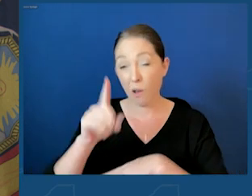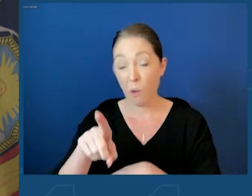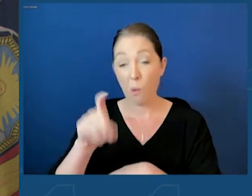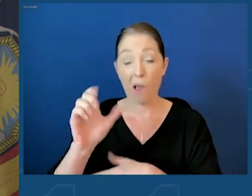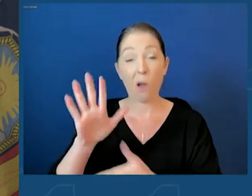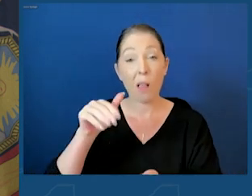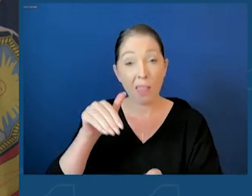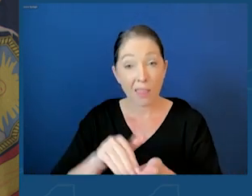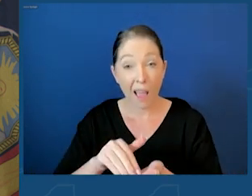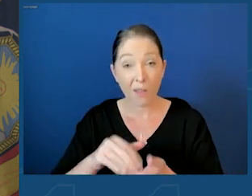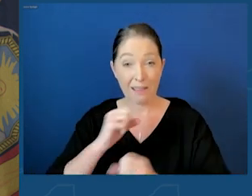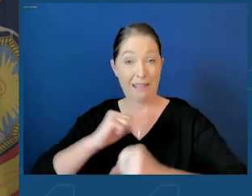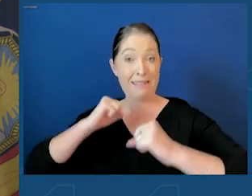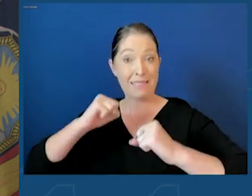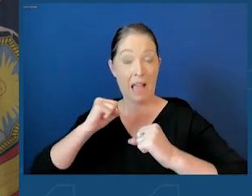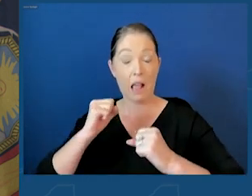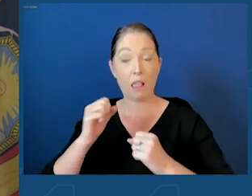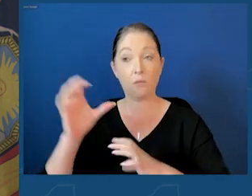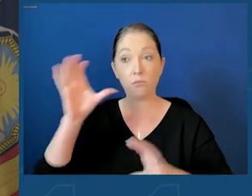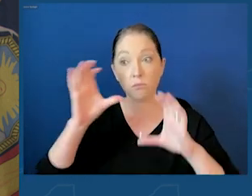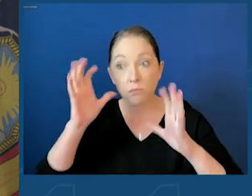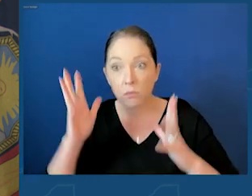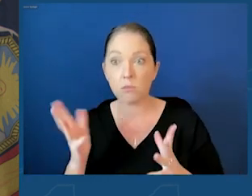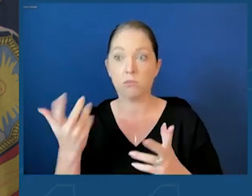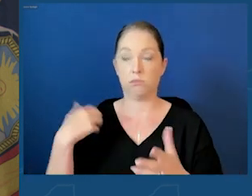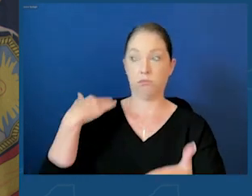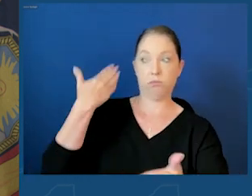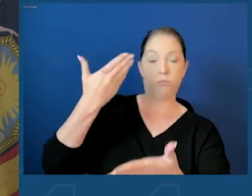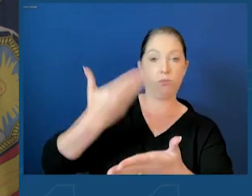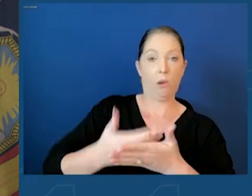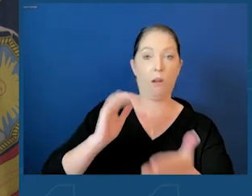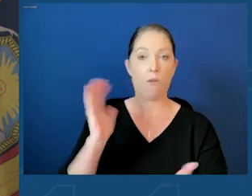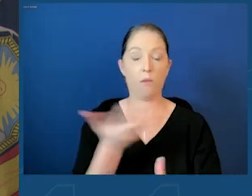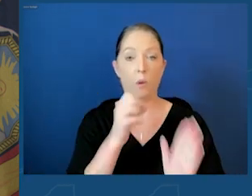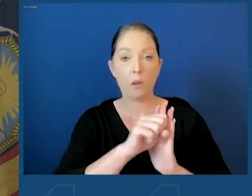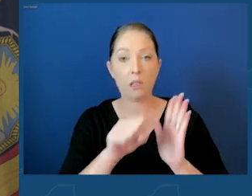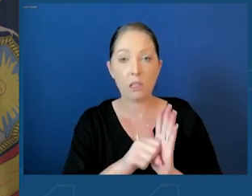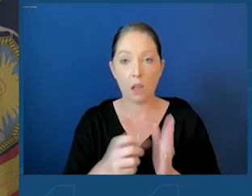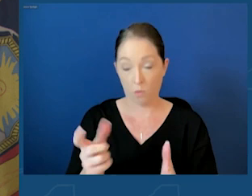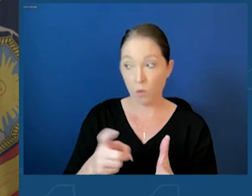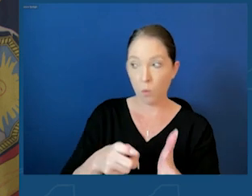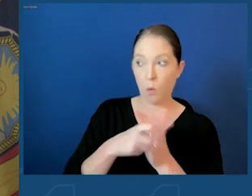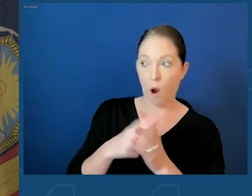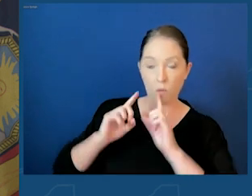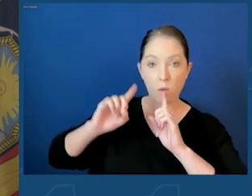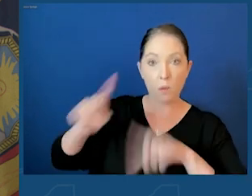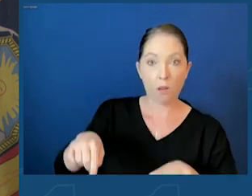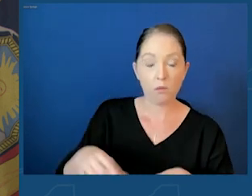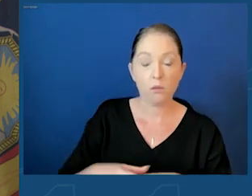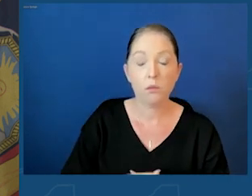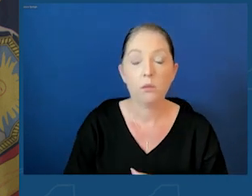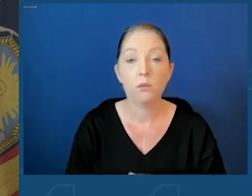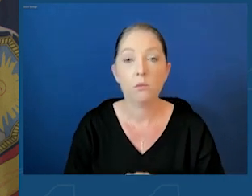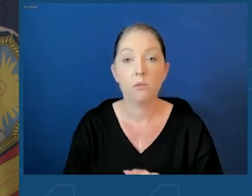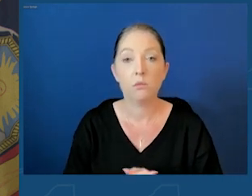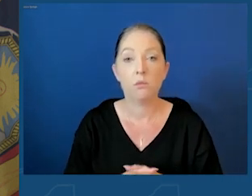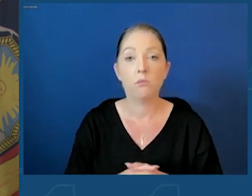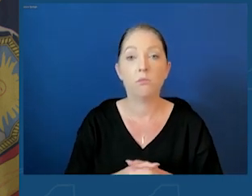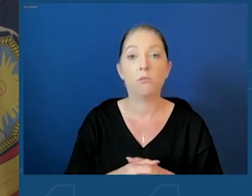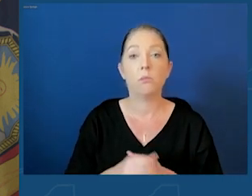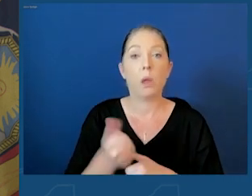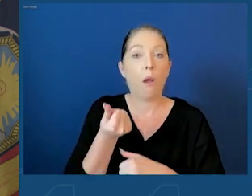our state, requiring an historic humanitarian response. Moments ago, I issued a letter to the